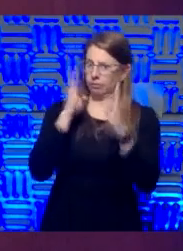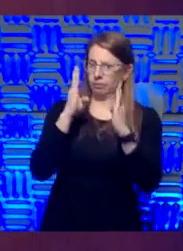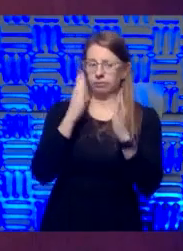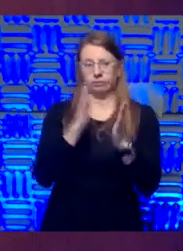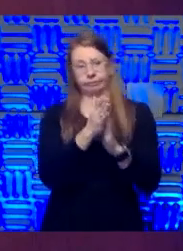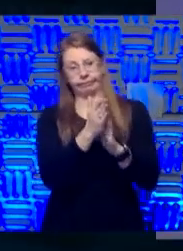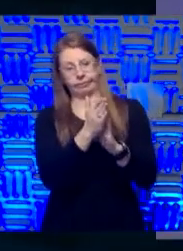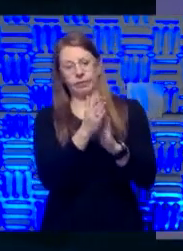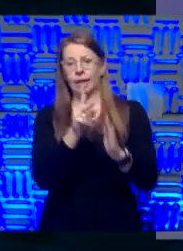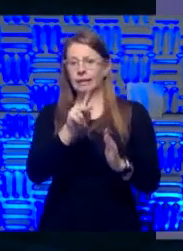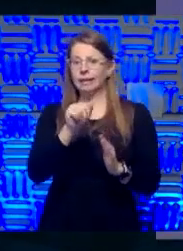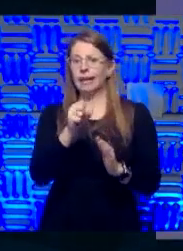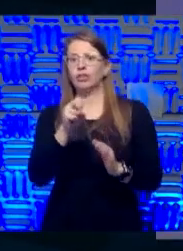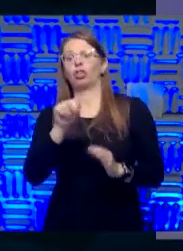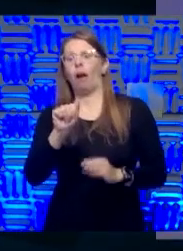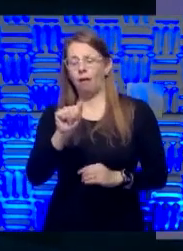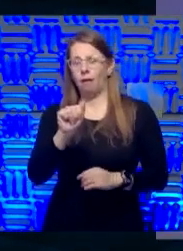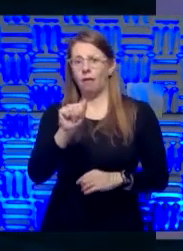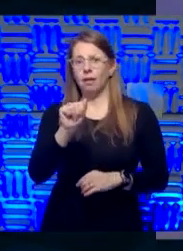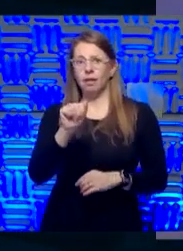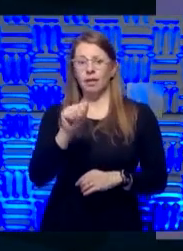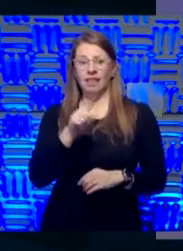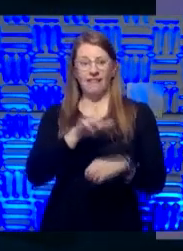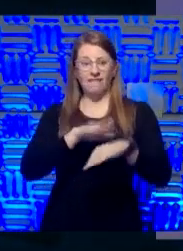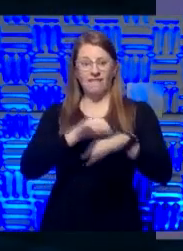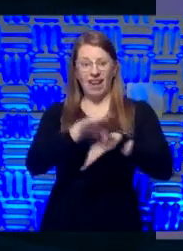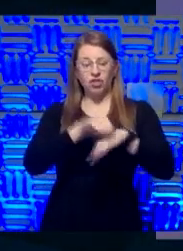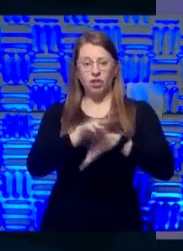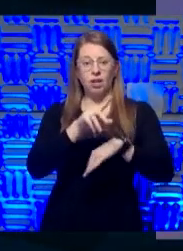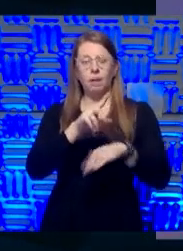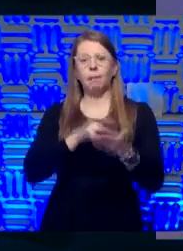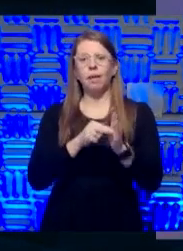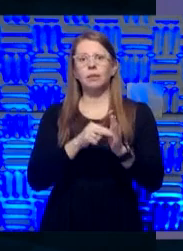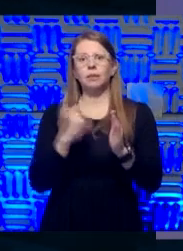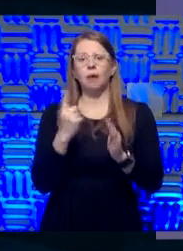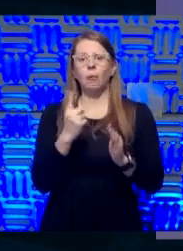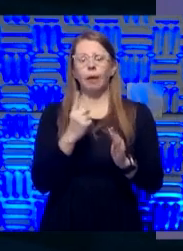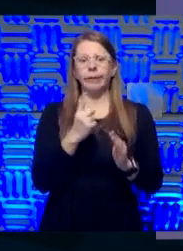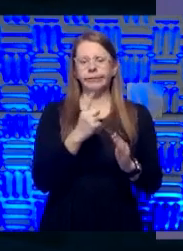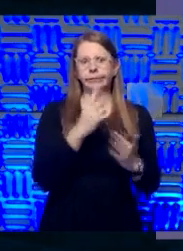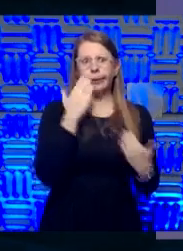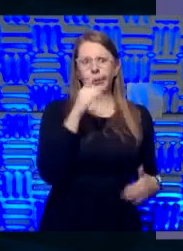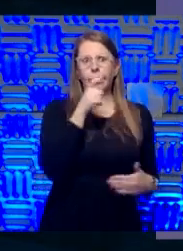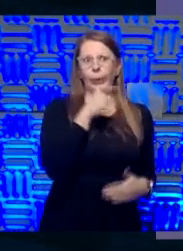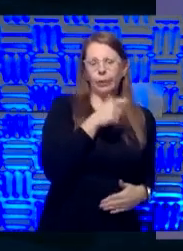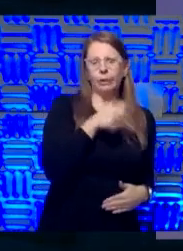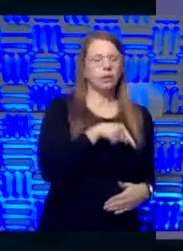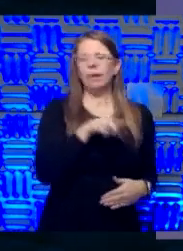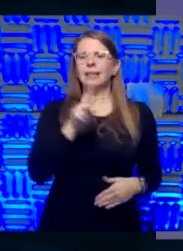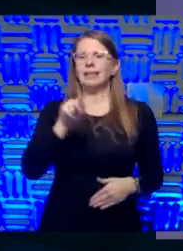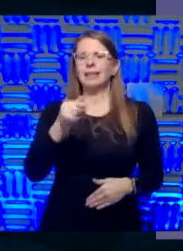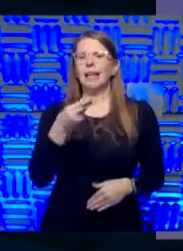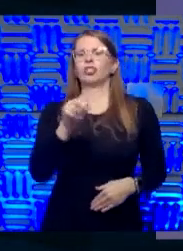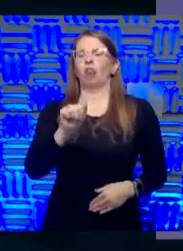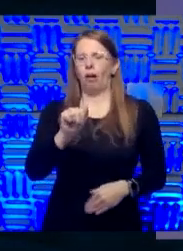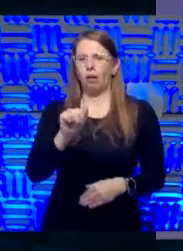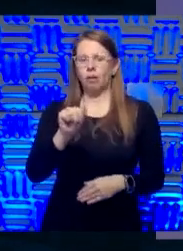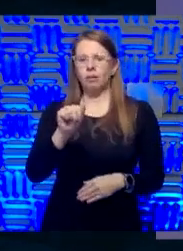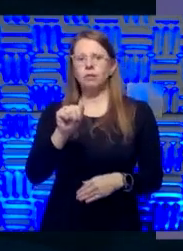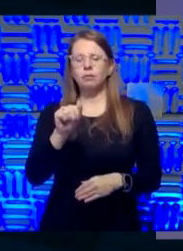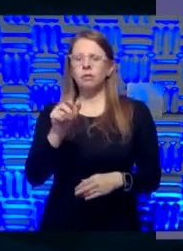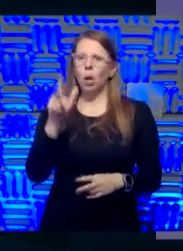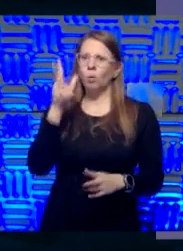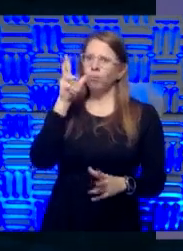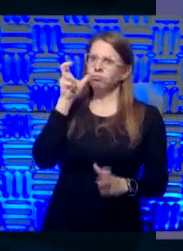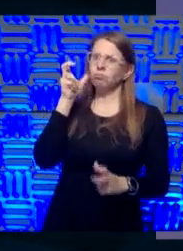to KSHSAA, because the Sports Medicine Advisory is not just someone over on the corner. KSHSAA really listens to what we have to say,